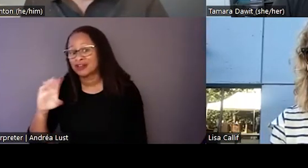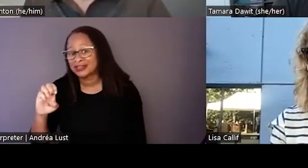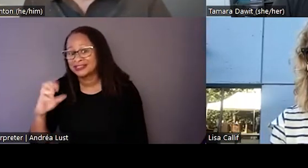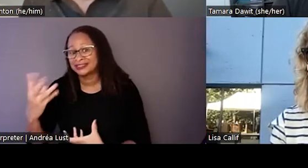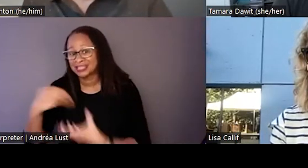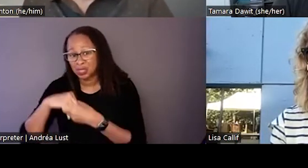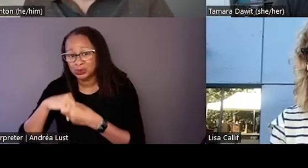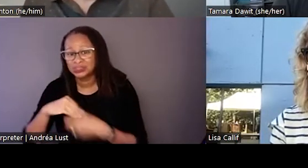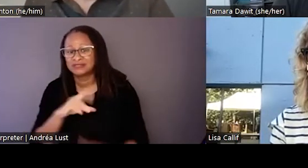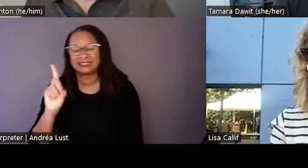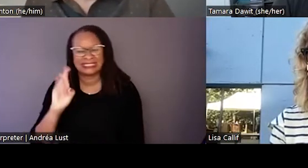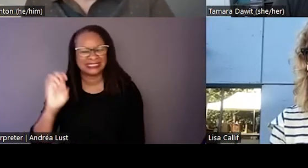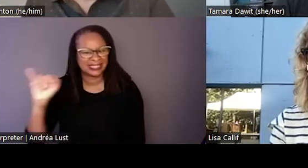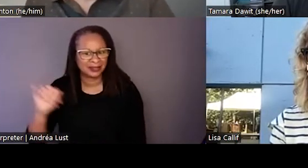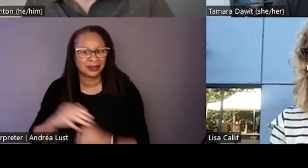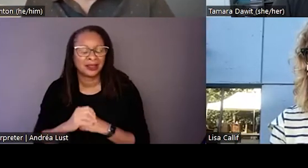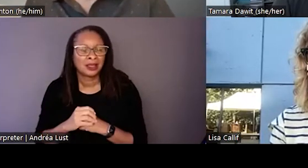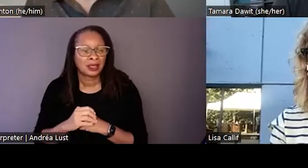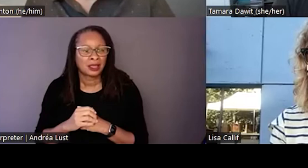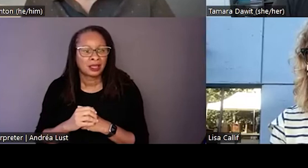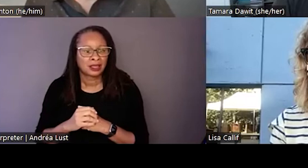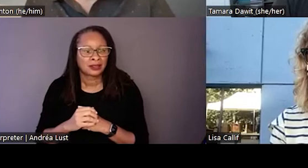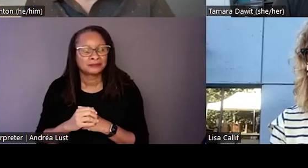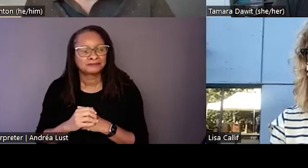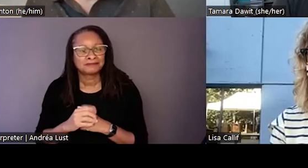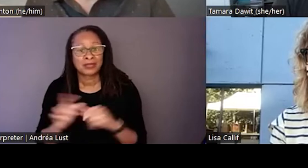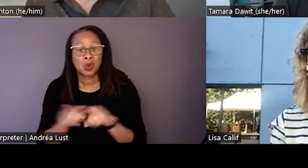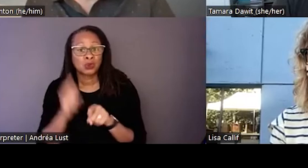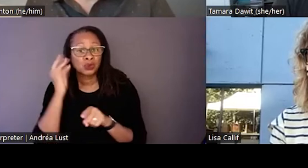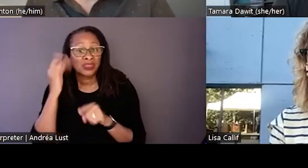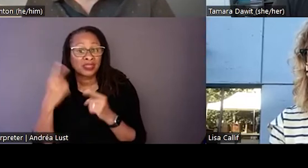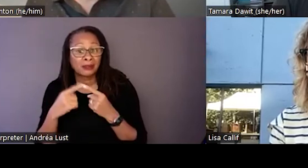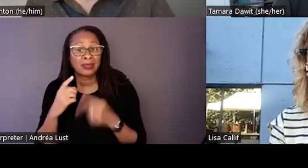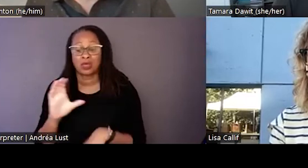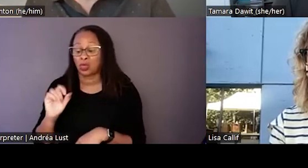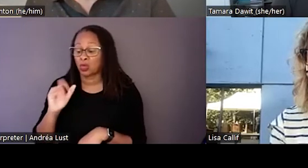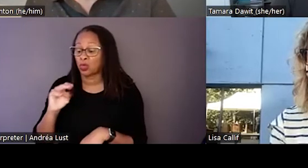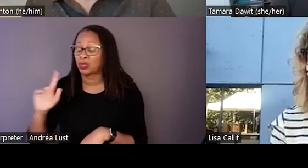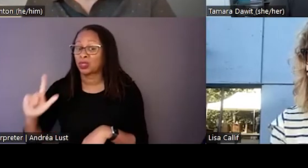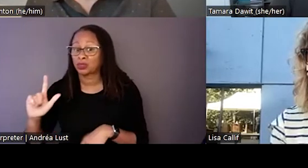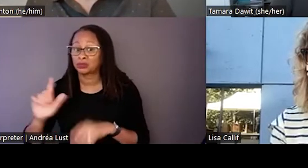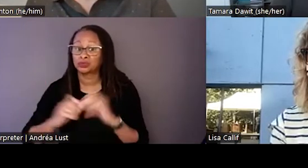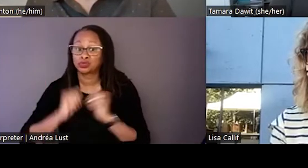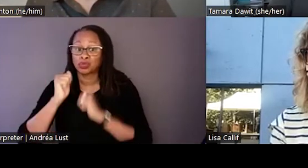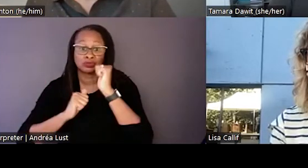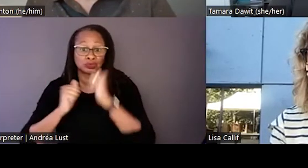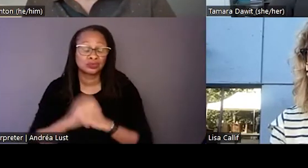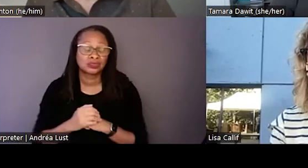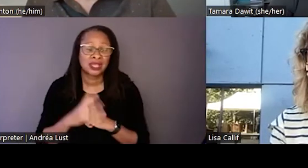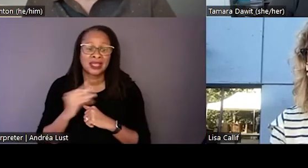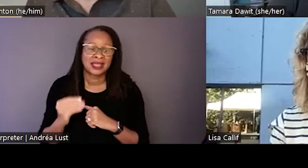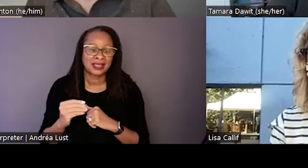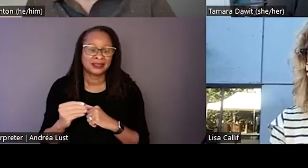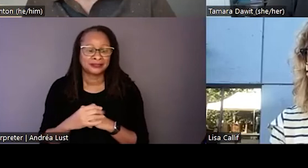inclusion, as well as I'm sure that you're thinking about the colonial structures and